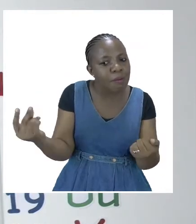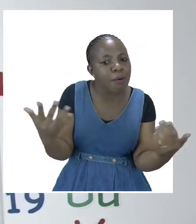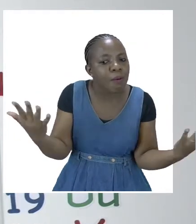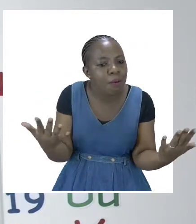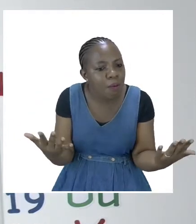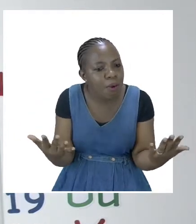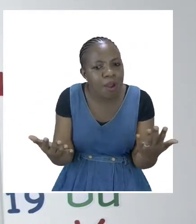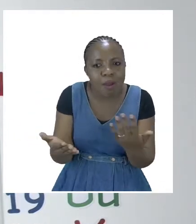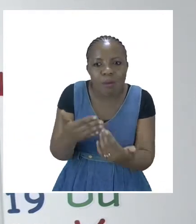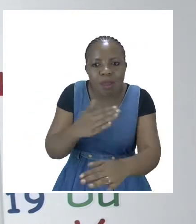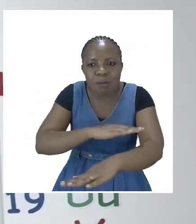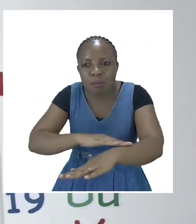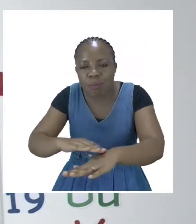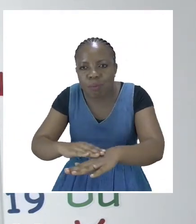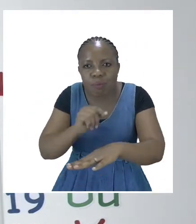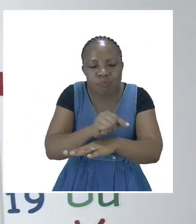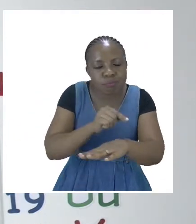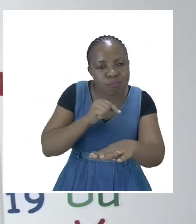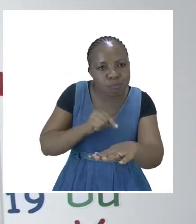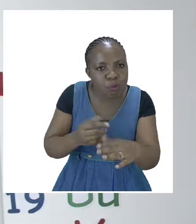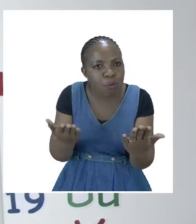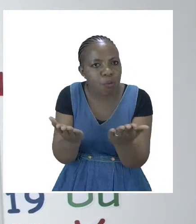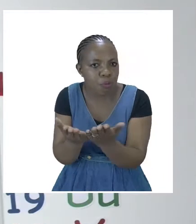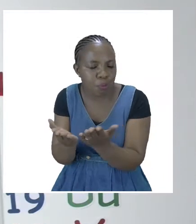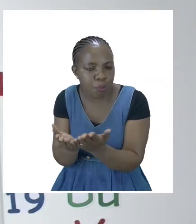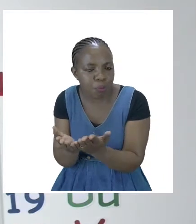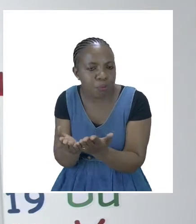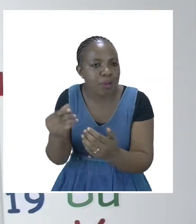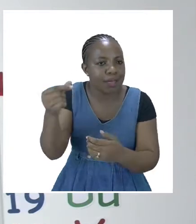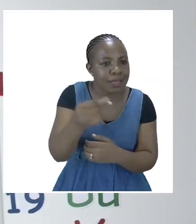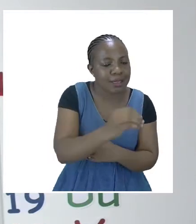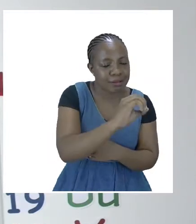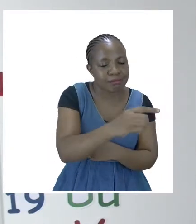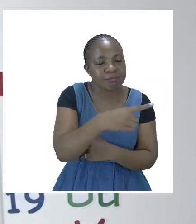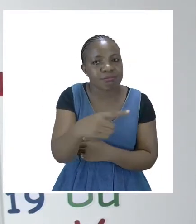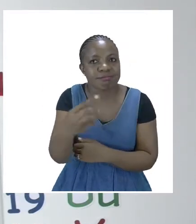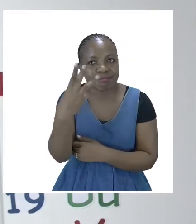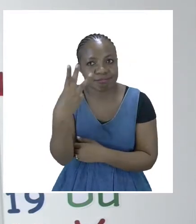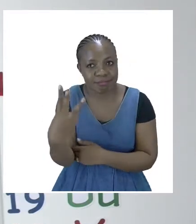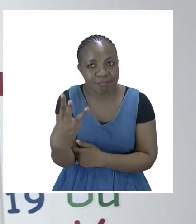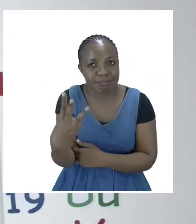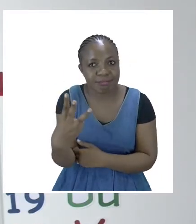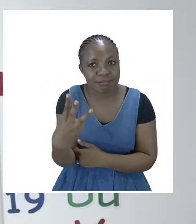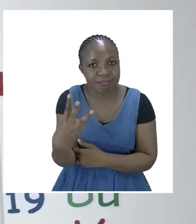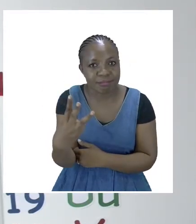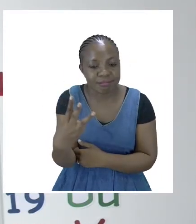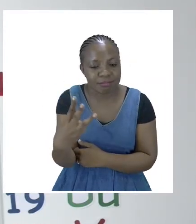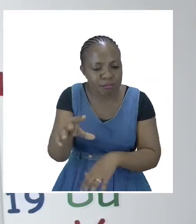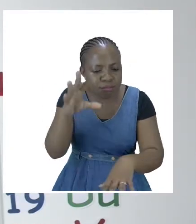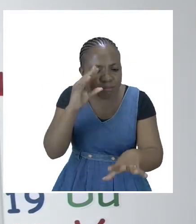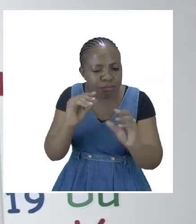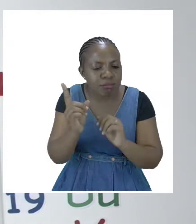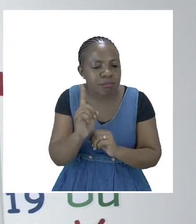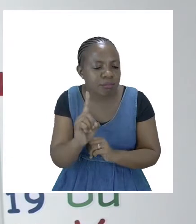to Thursday for pre-primary up until grade 3. The lessons are for listening